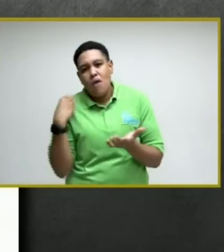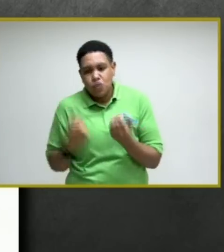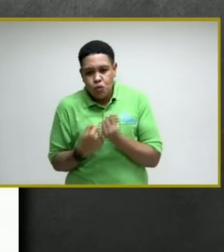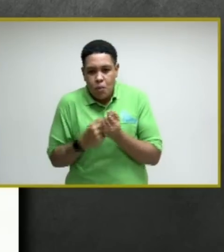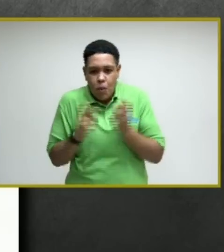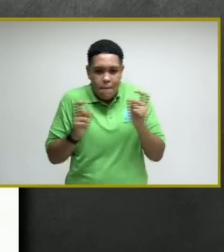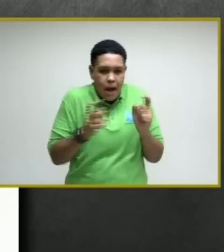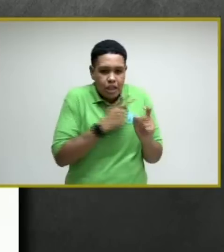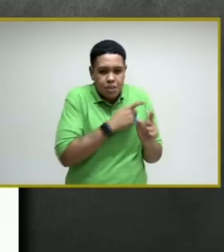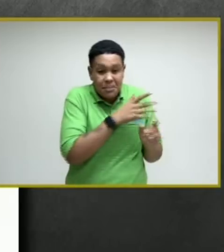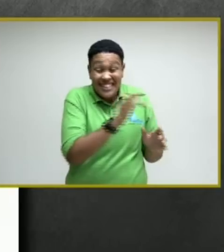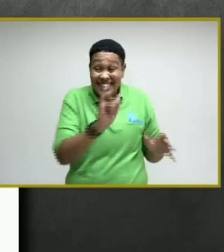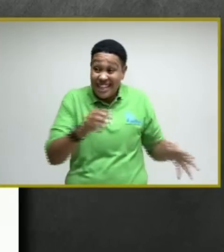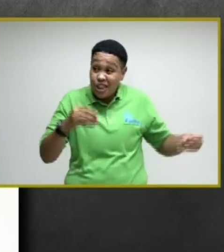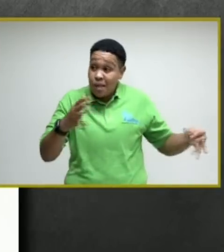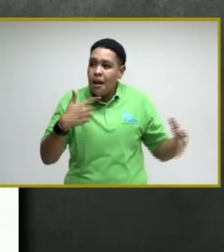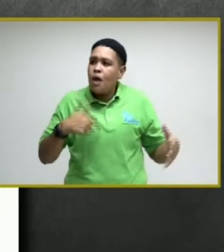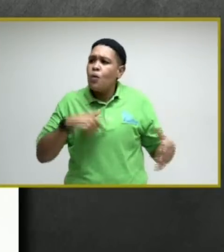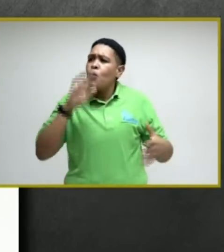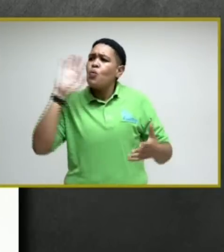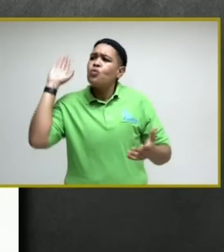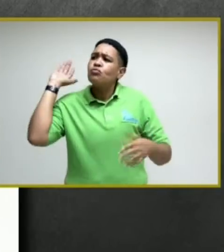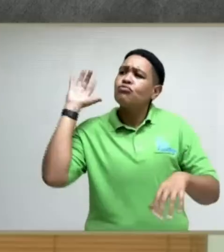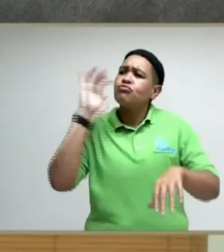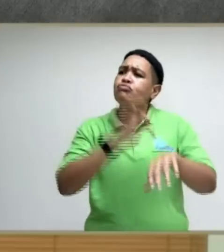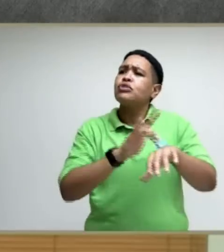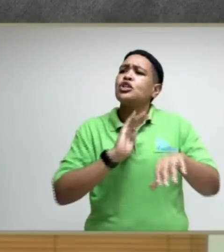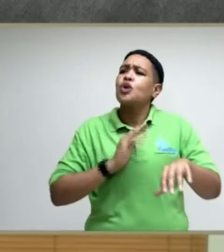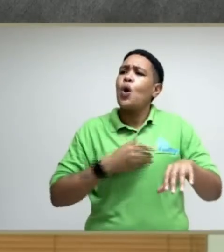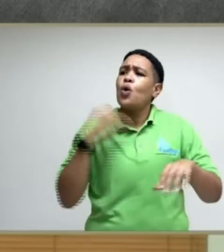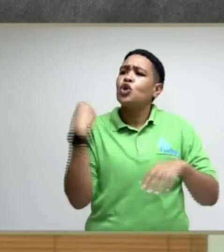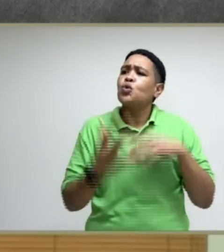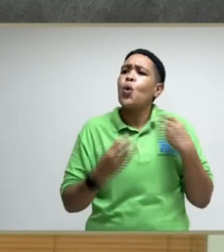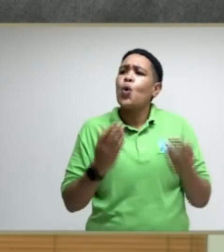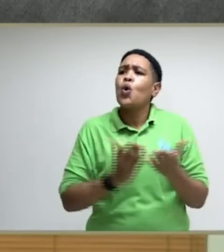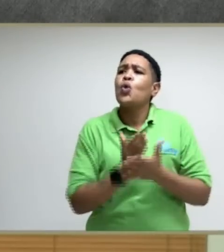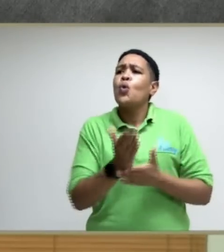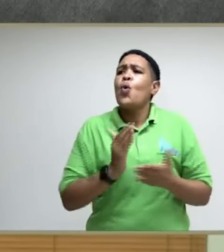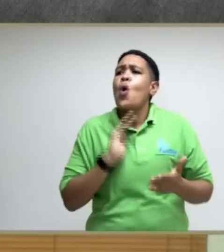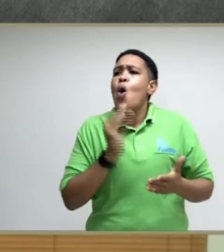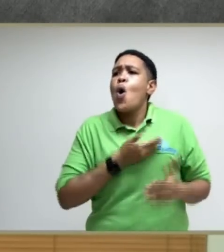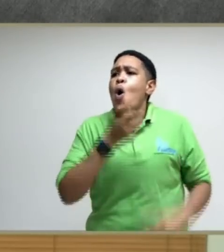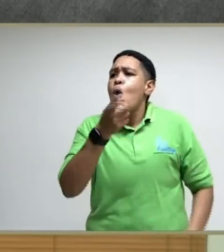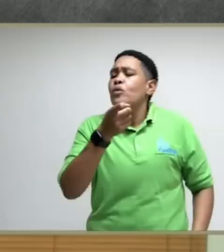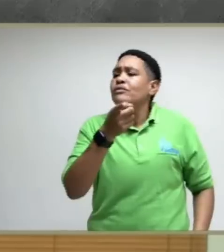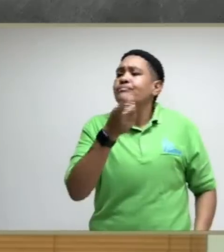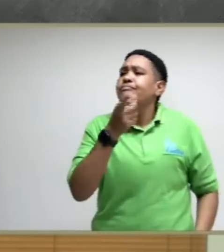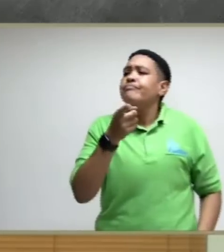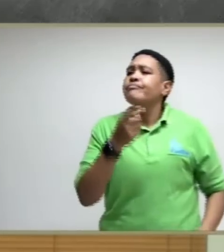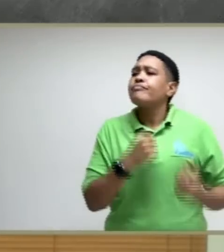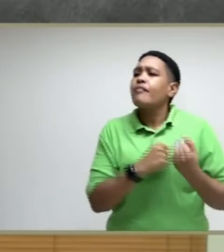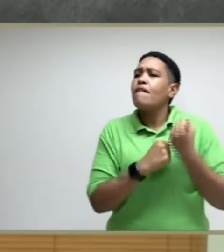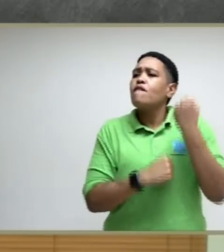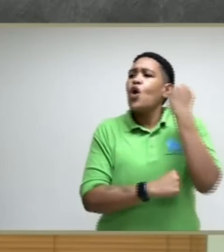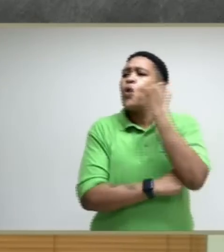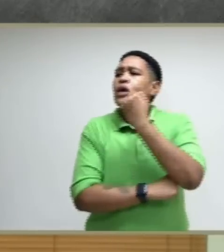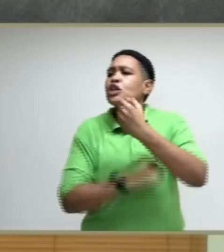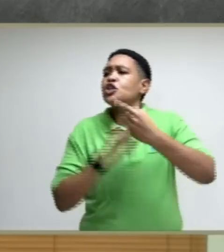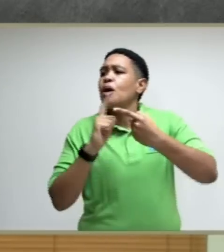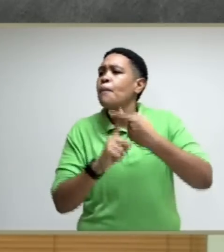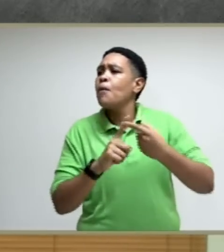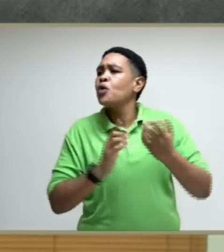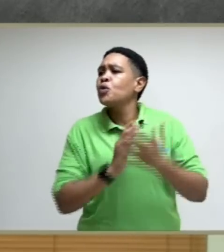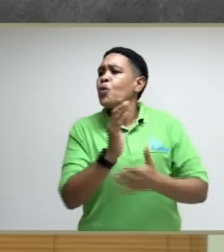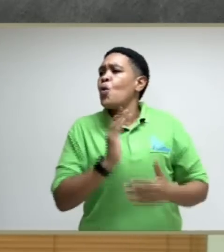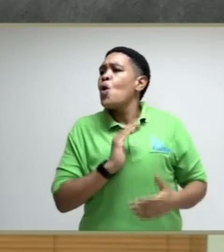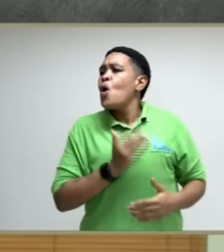supplies, at that time, we would have also reached out to our donors through our foundation as well as